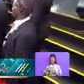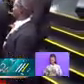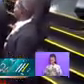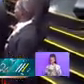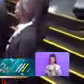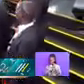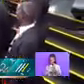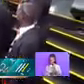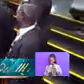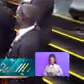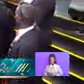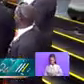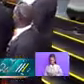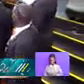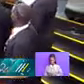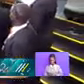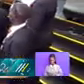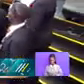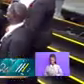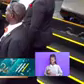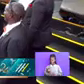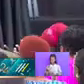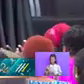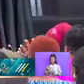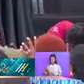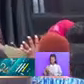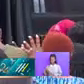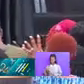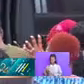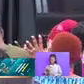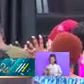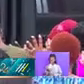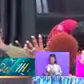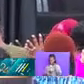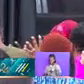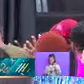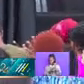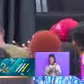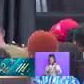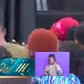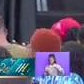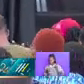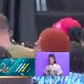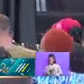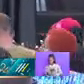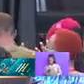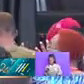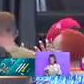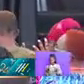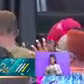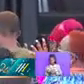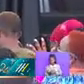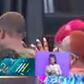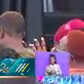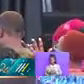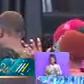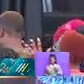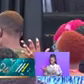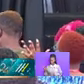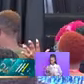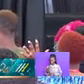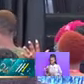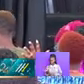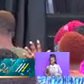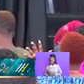your belly how ask that lady how old is a pregnancy how many